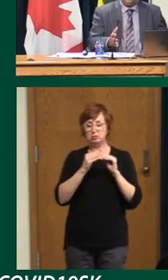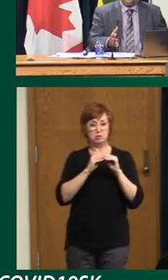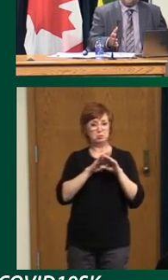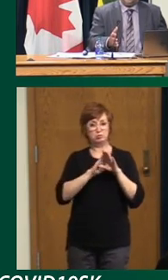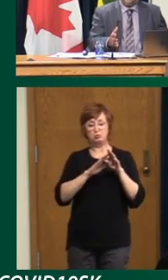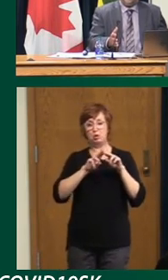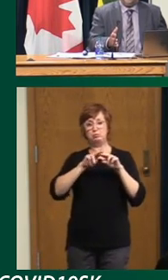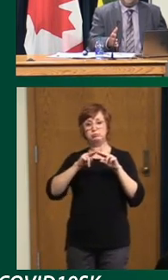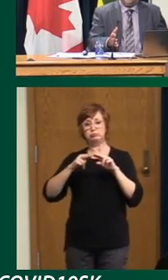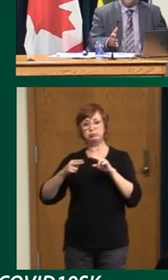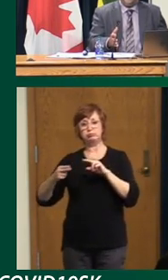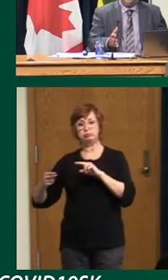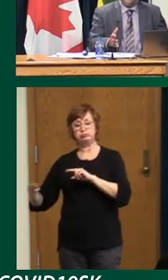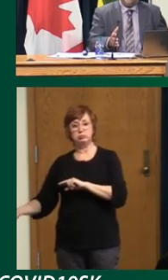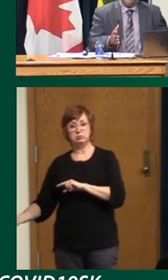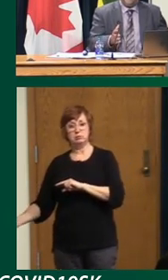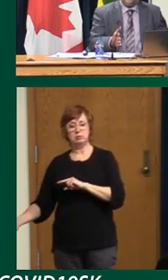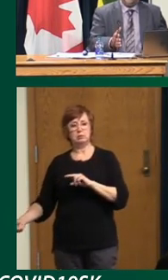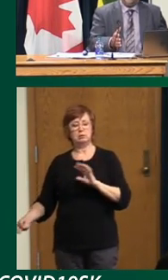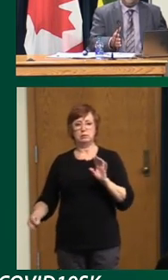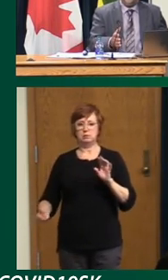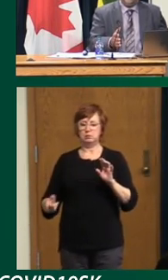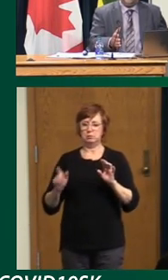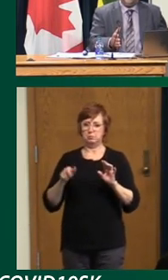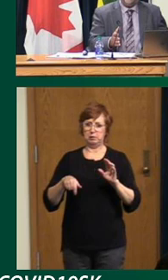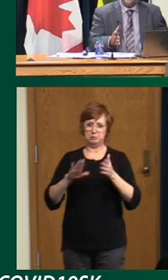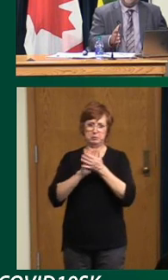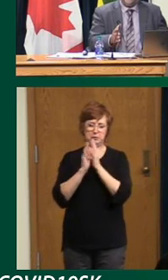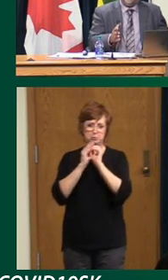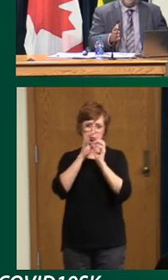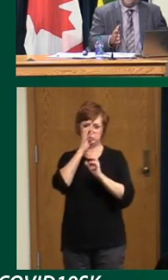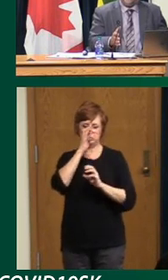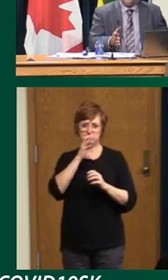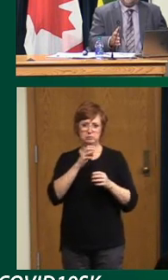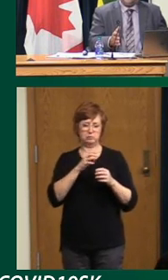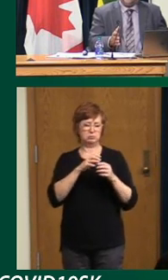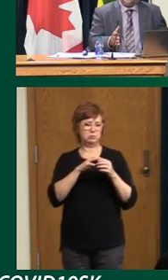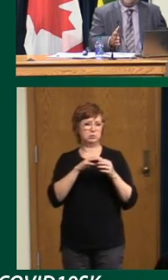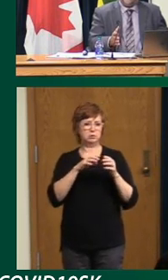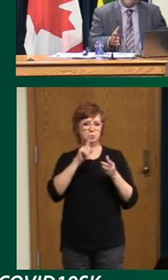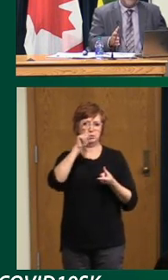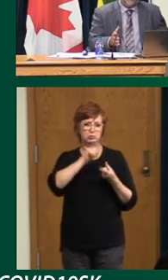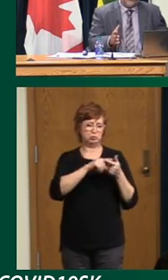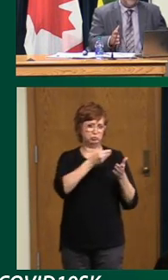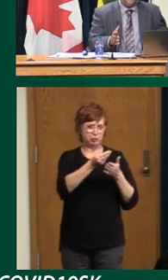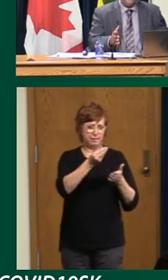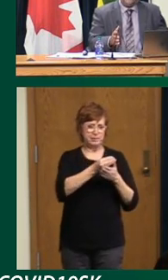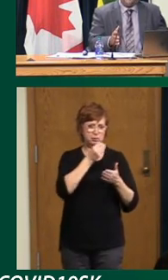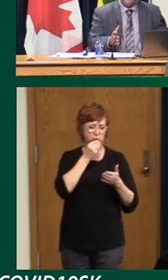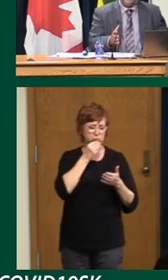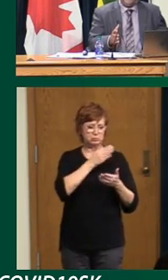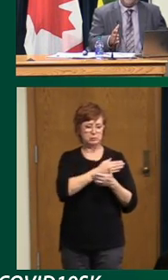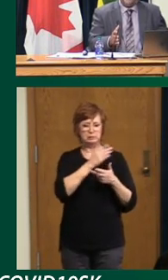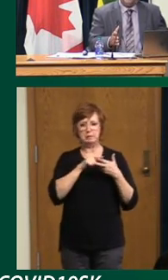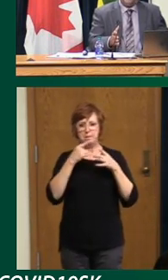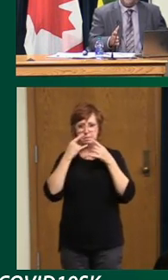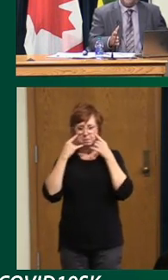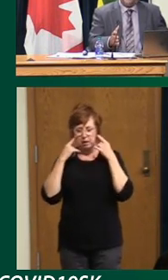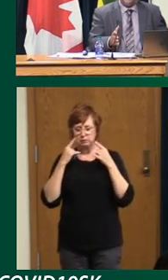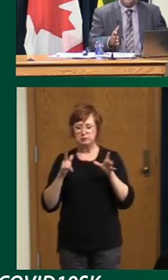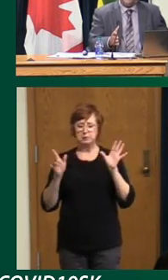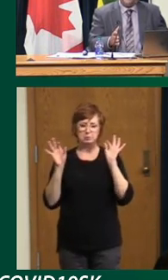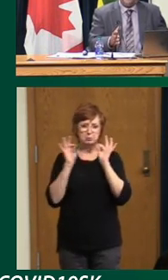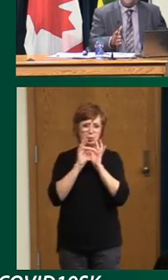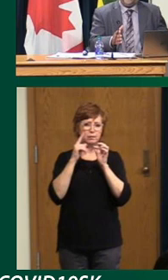less frequently for shopping, staying home as much as possible, wearing a mask when you're out and about, all those measures have a